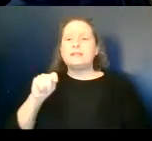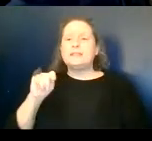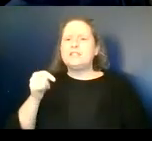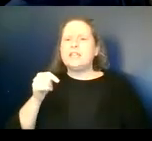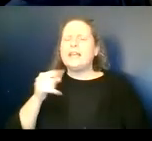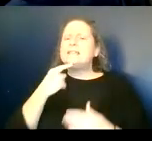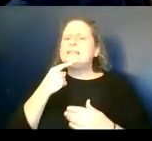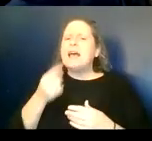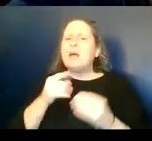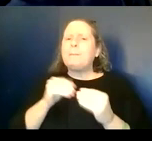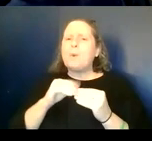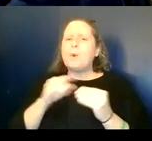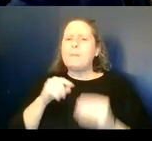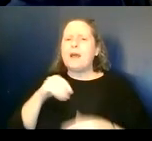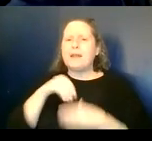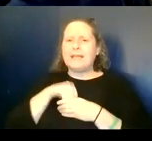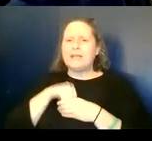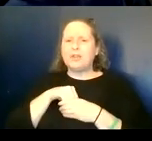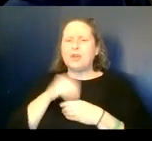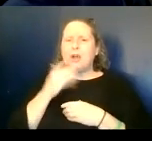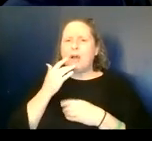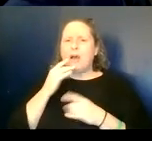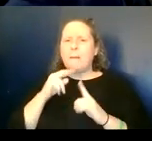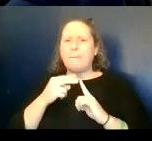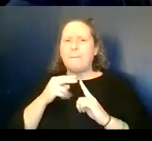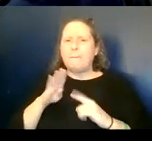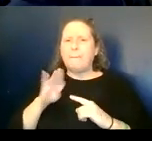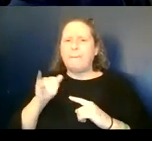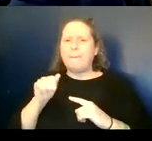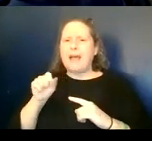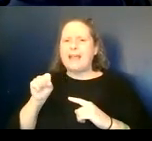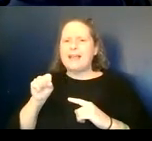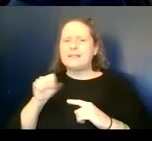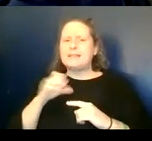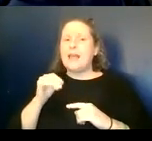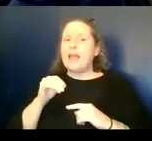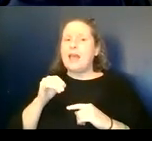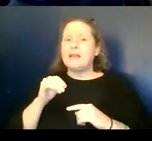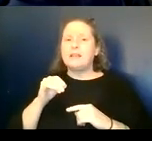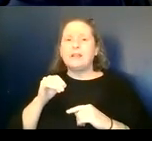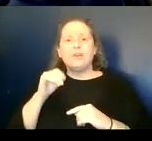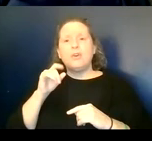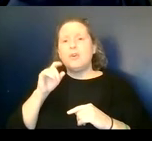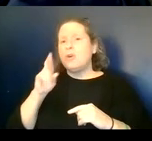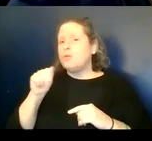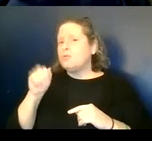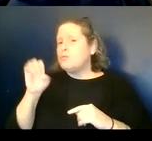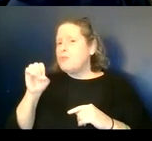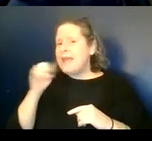maybe how race and gender and sort of like all of these things come together.